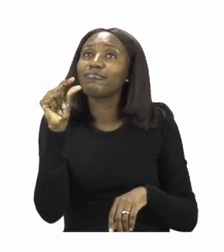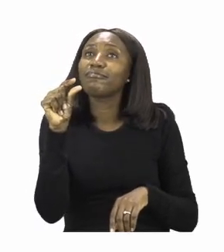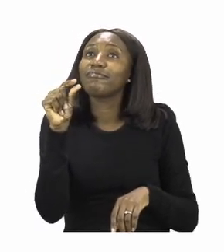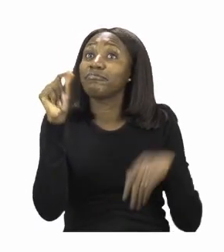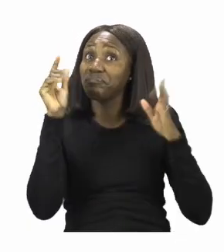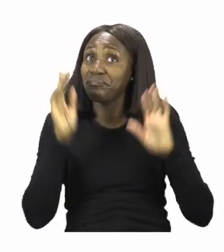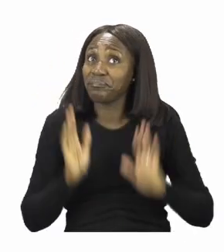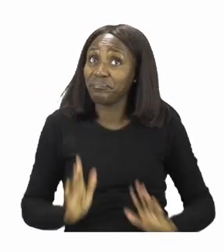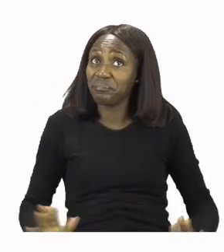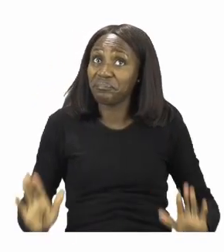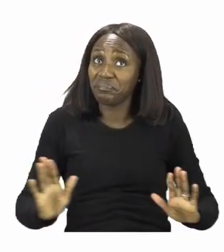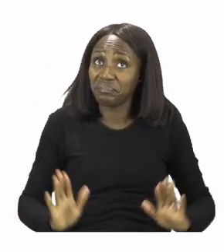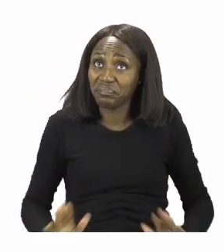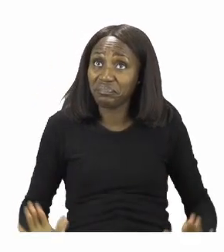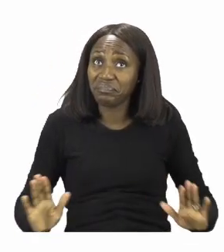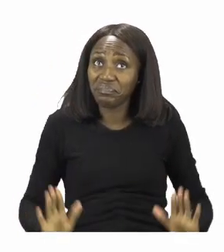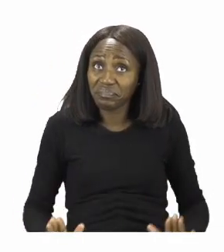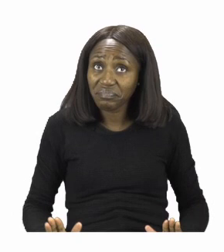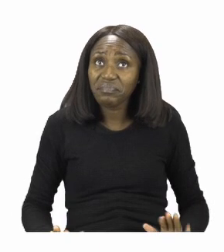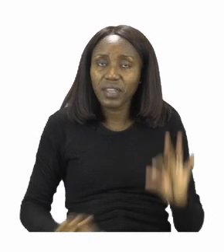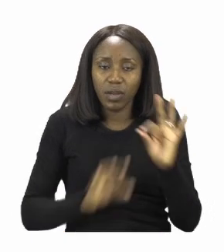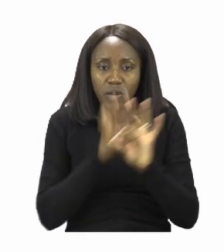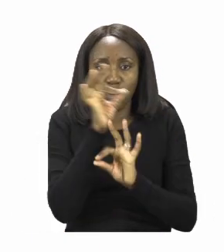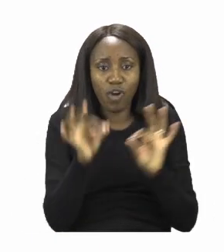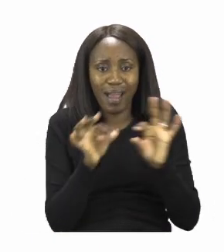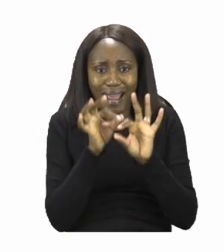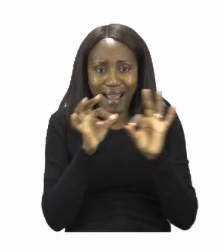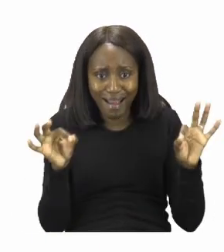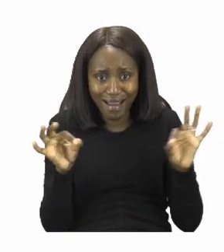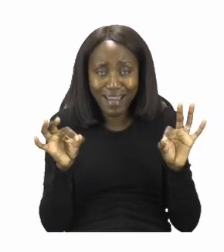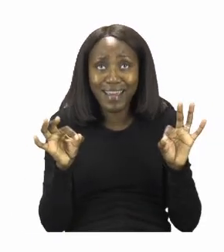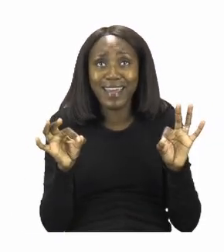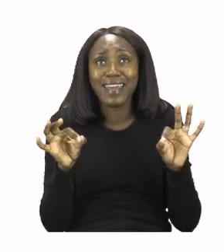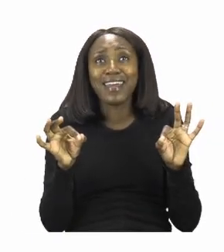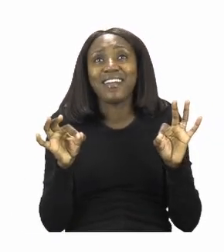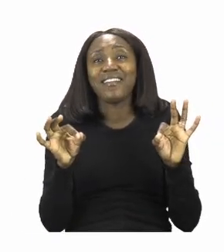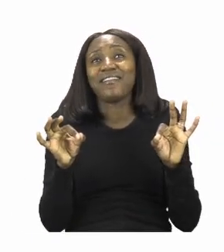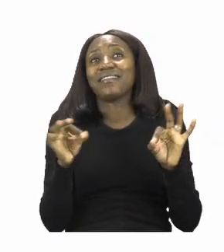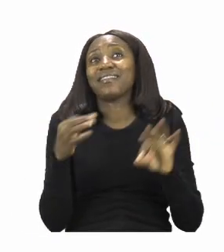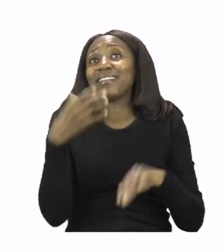the girl got a golden gift.